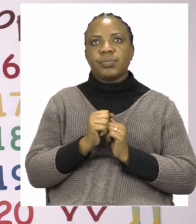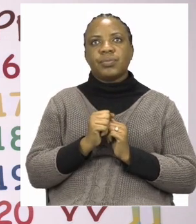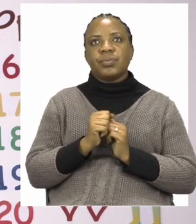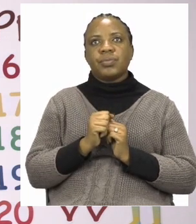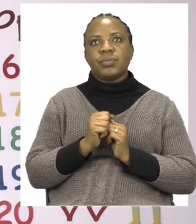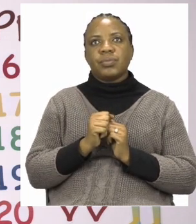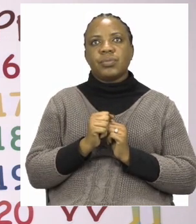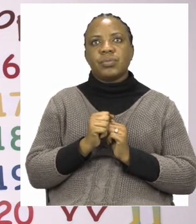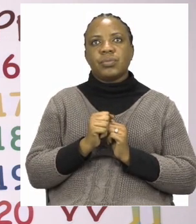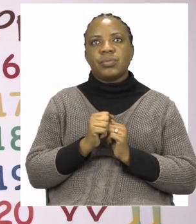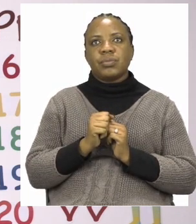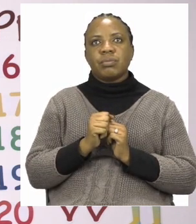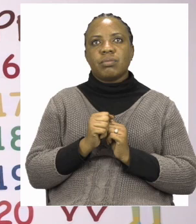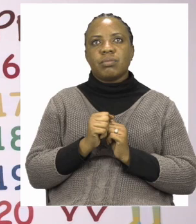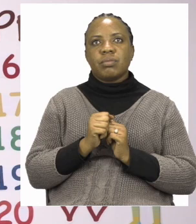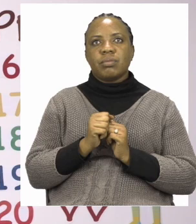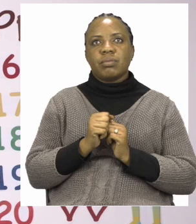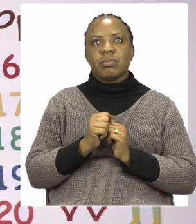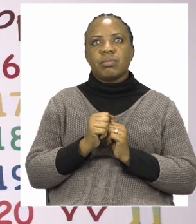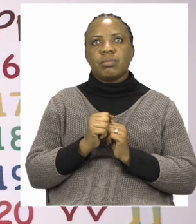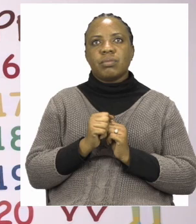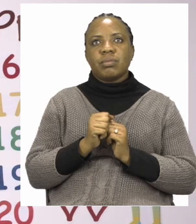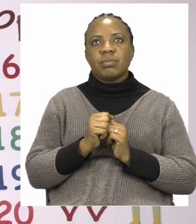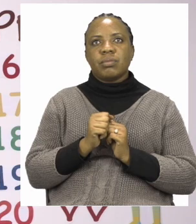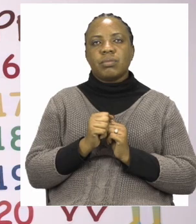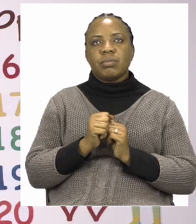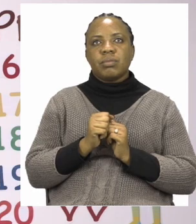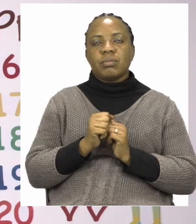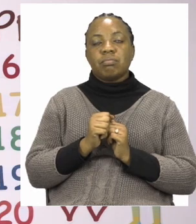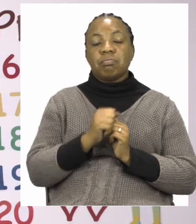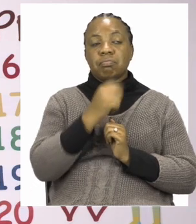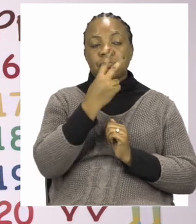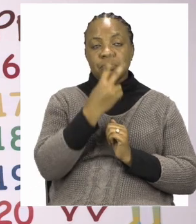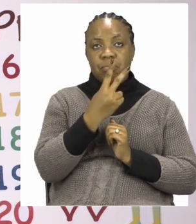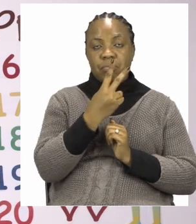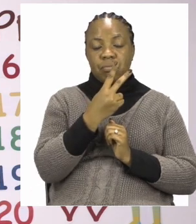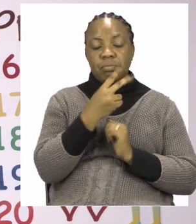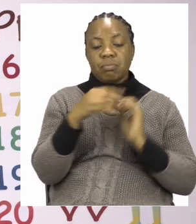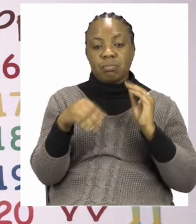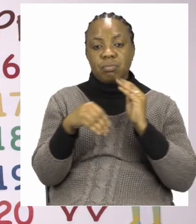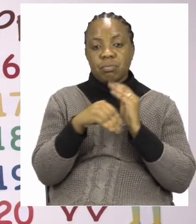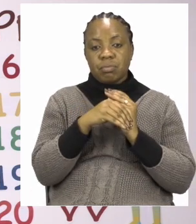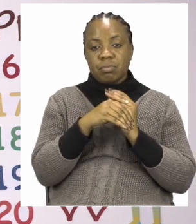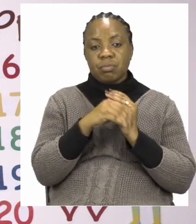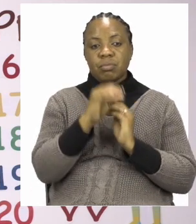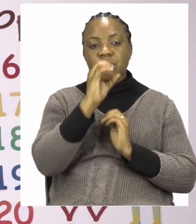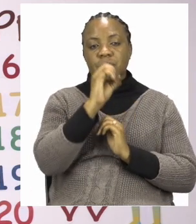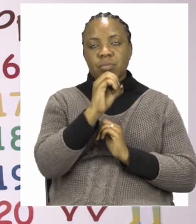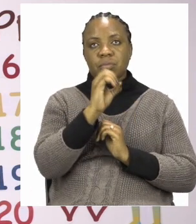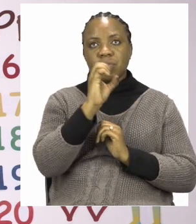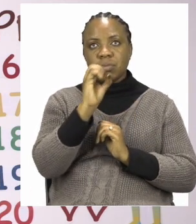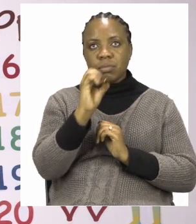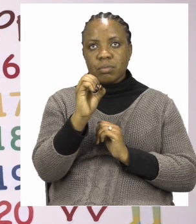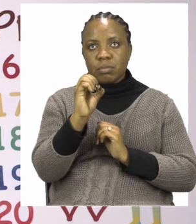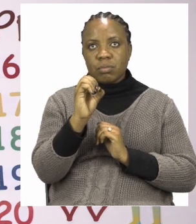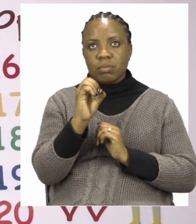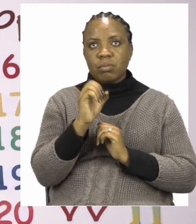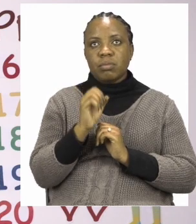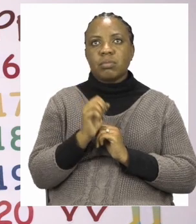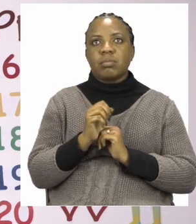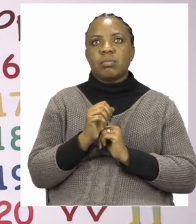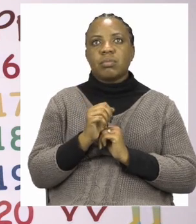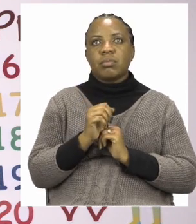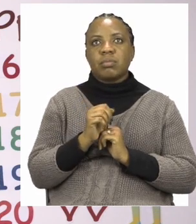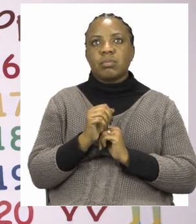we put zeros. So we're going to take our 2 from earlier for hundreds, and then we're going to put 2